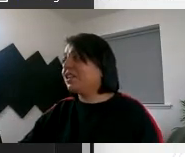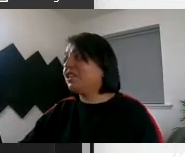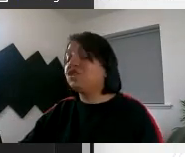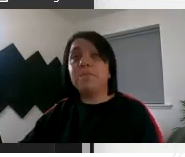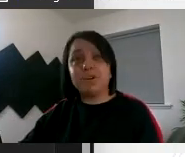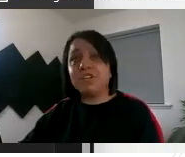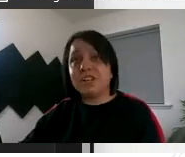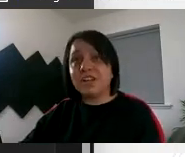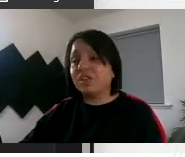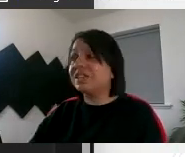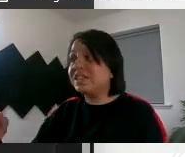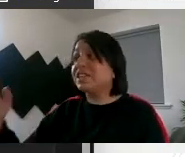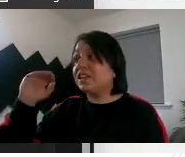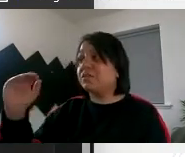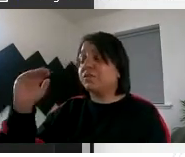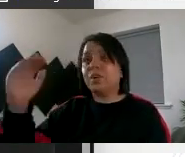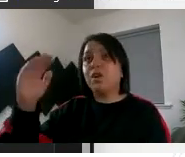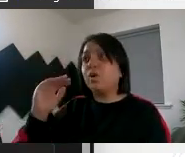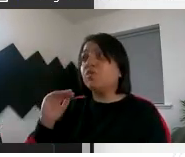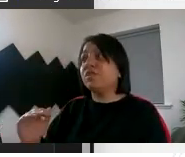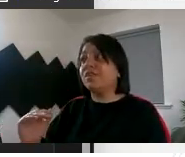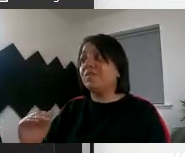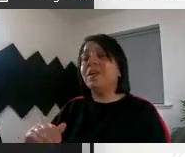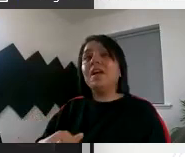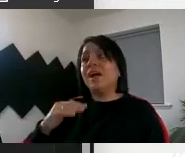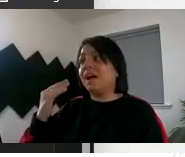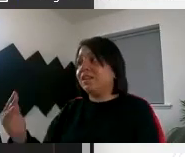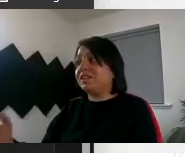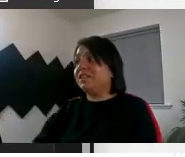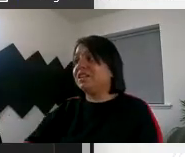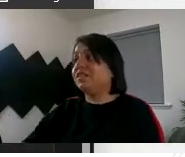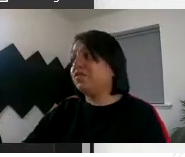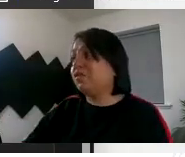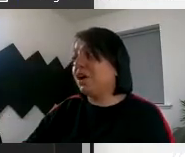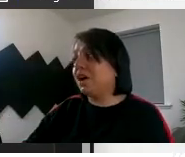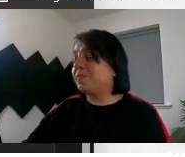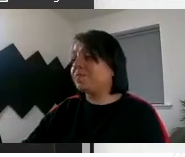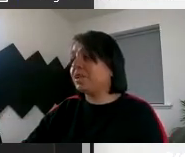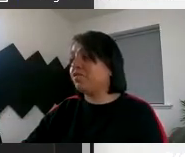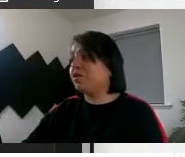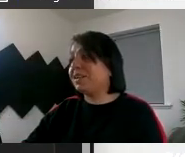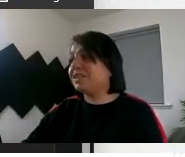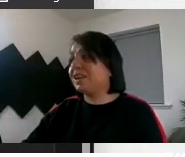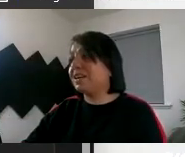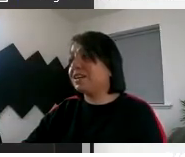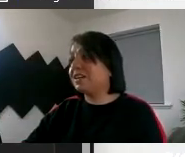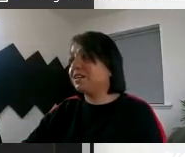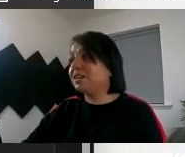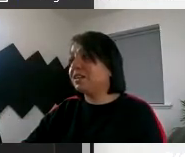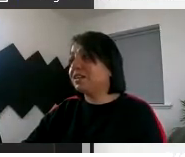going to teach you the British slang so you can see the difference between all three of them, and then you can see the difference for roadman